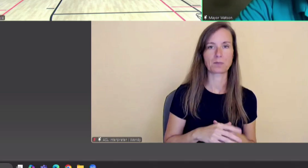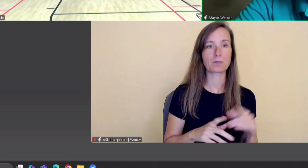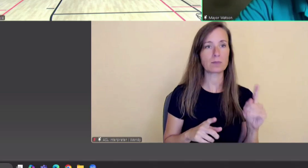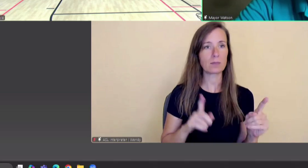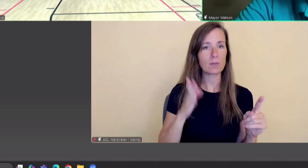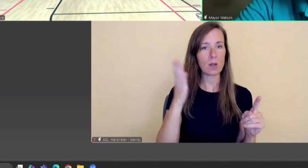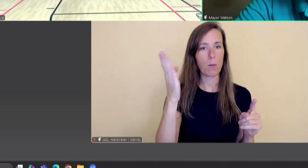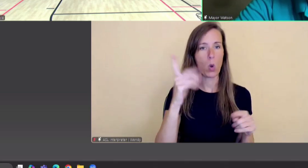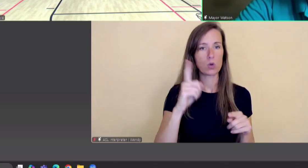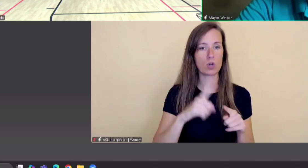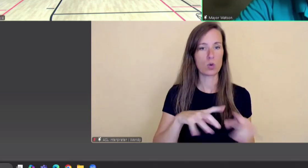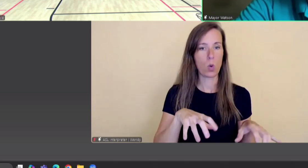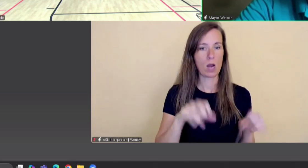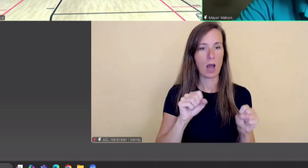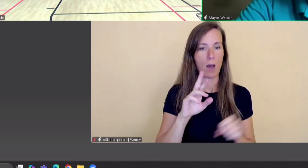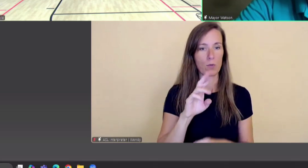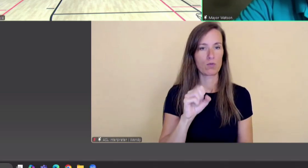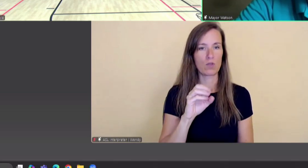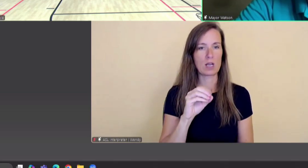to adopt the resolution?